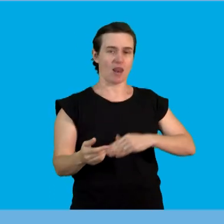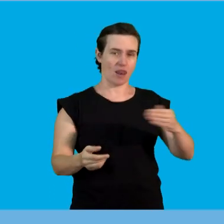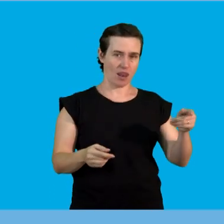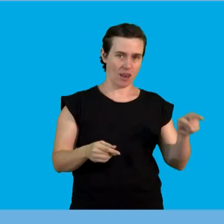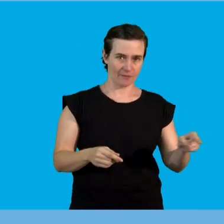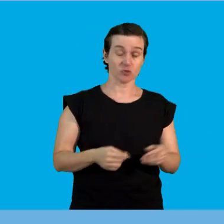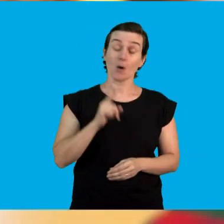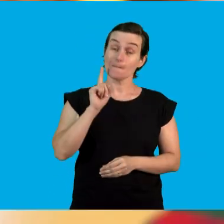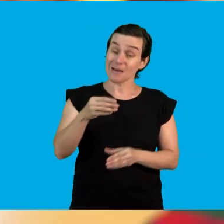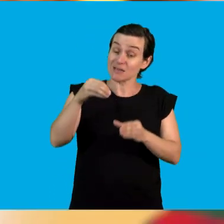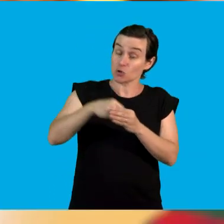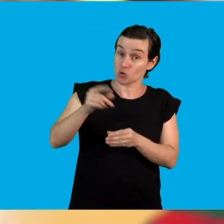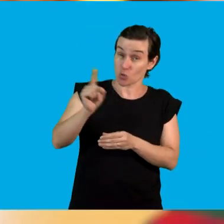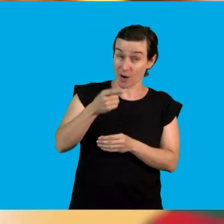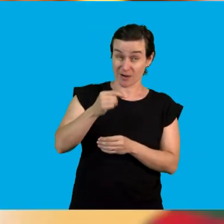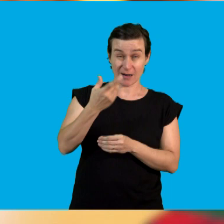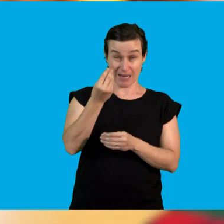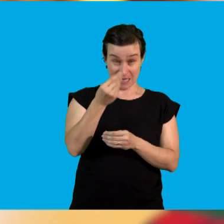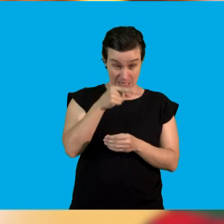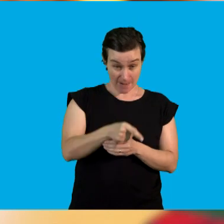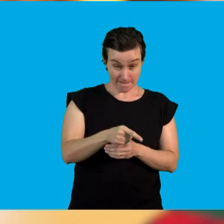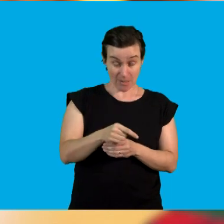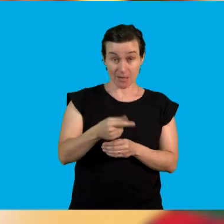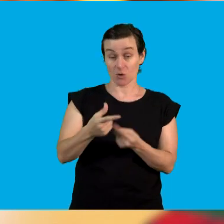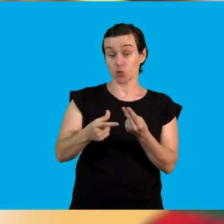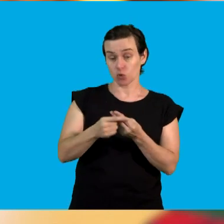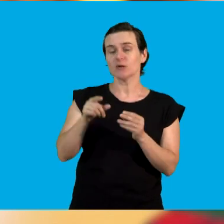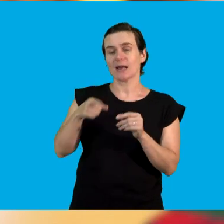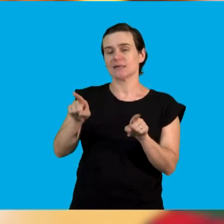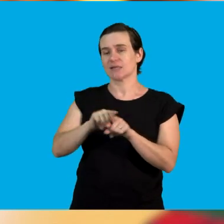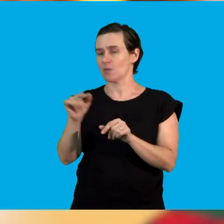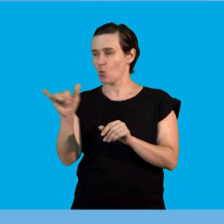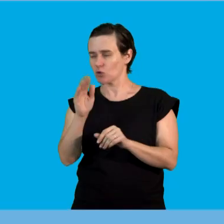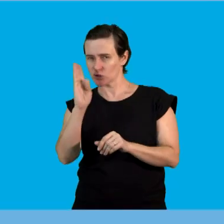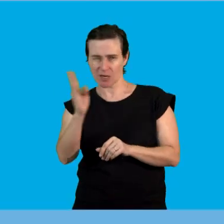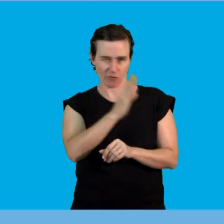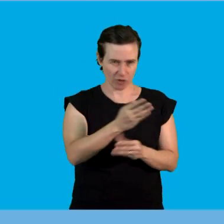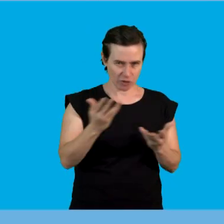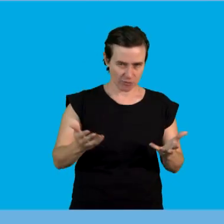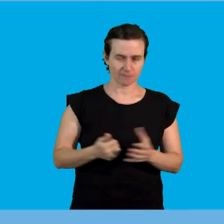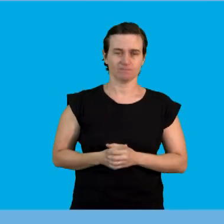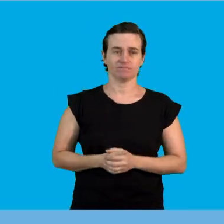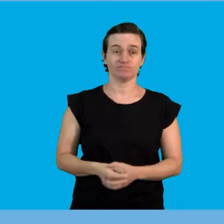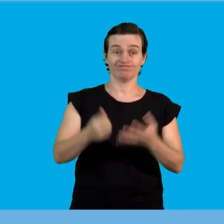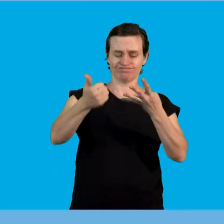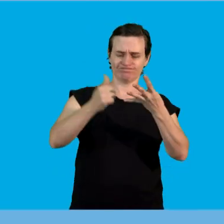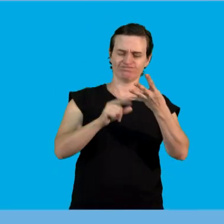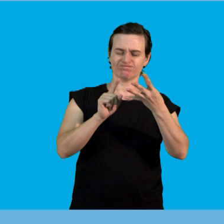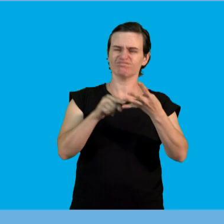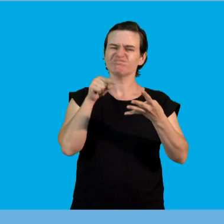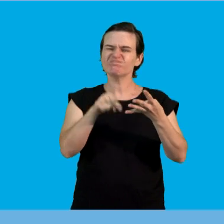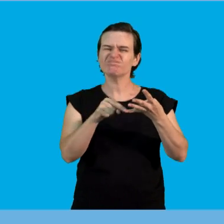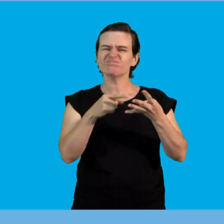to have both the magnitude and the direction. Question 4. We now need to explain what is meant